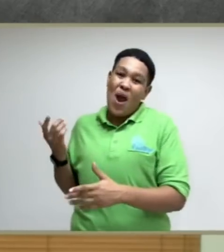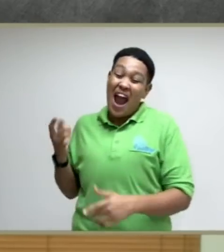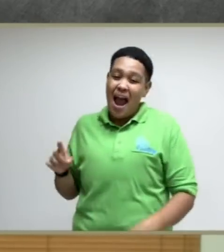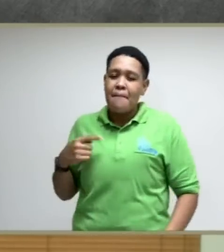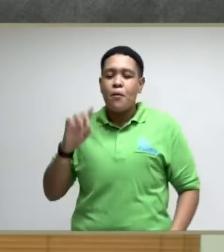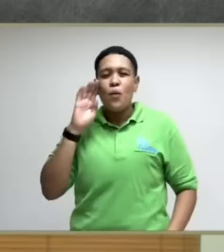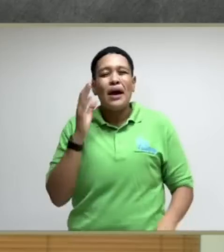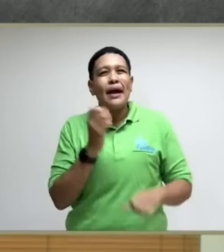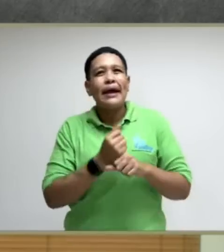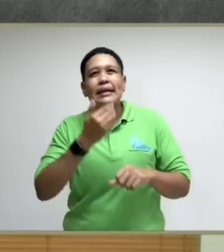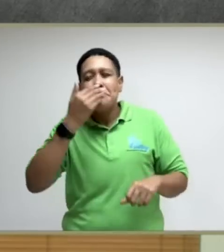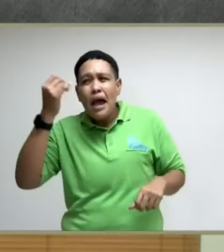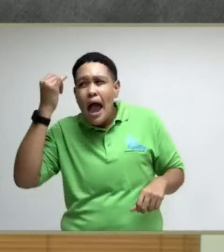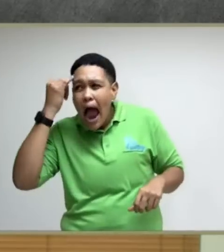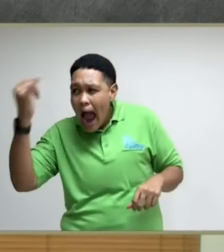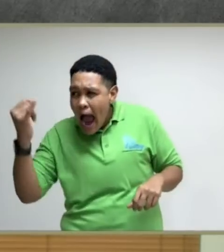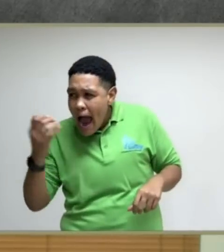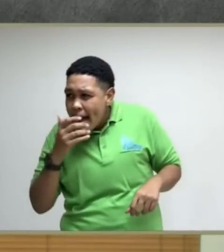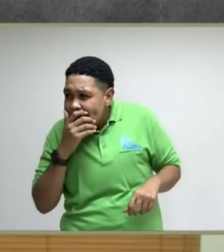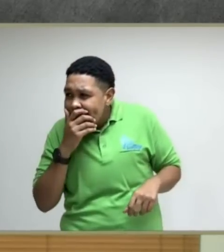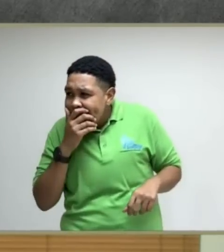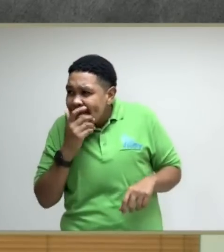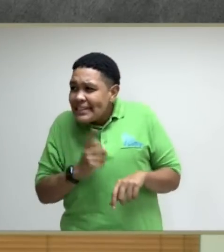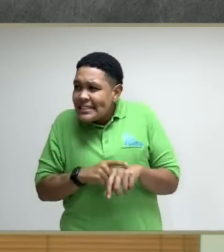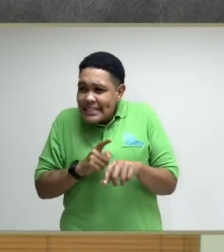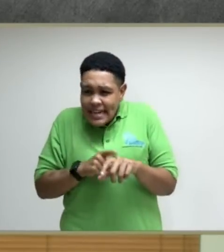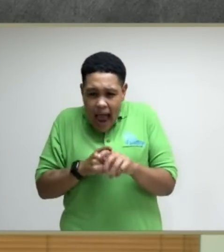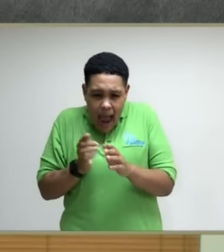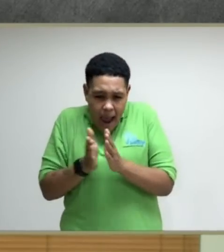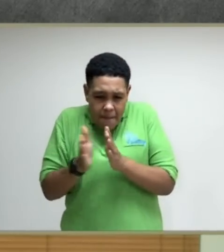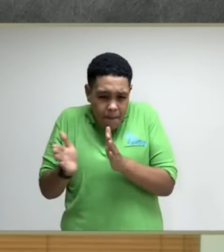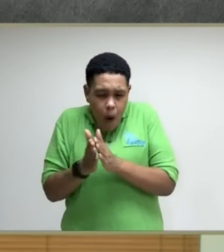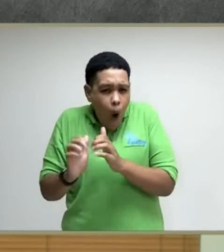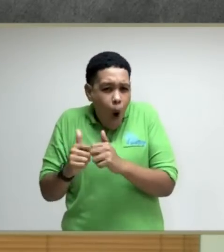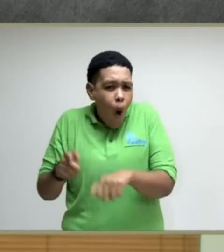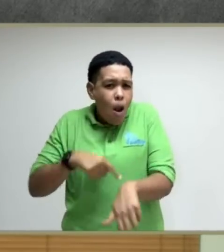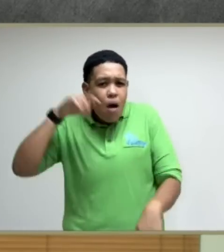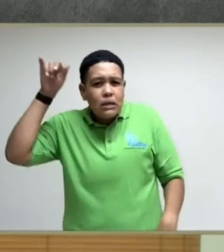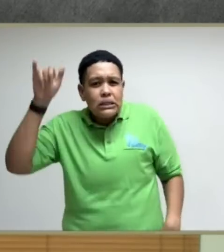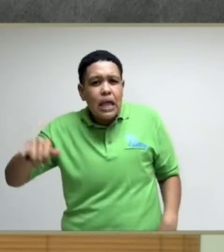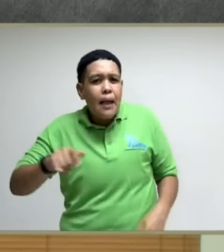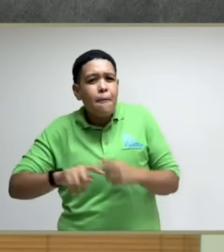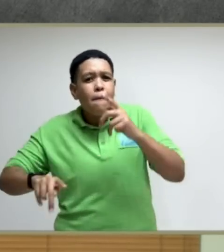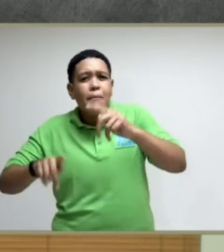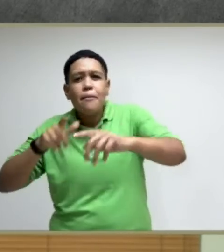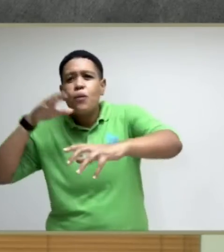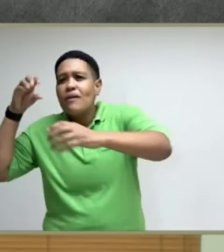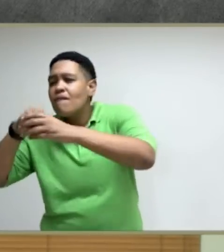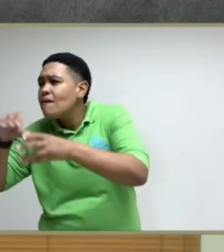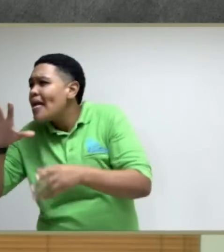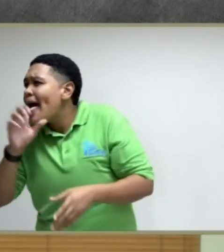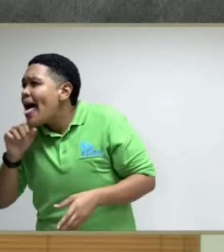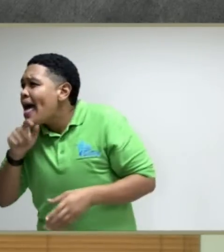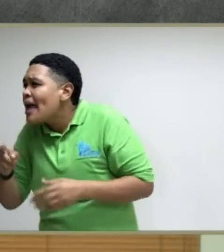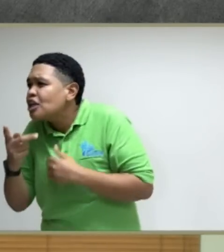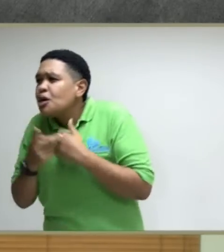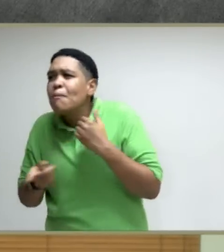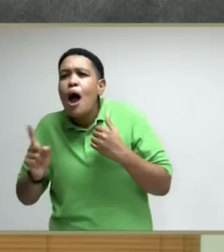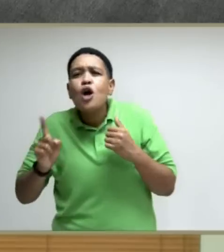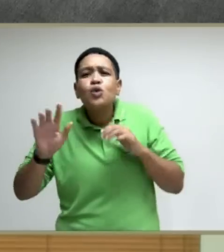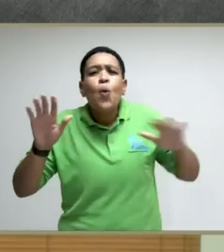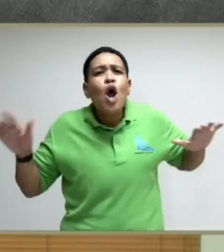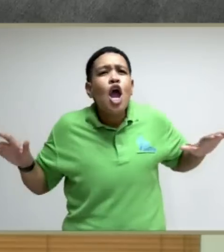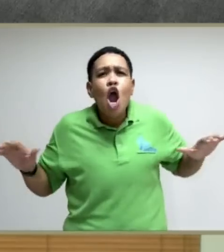a better idea of the time range and the persons that are involved, their age and which parishes, as